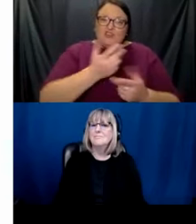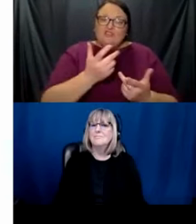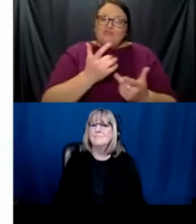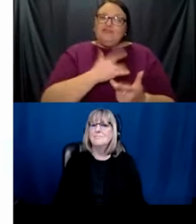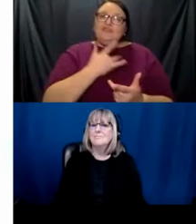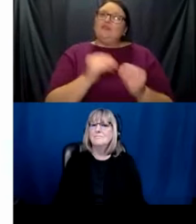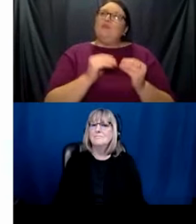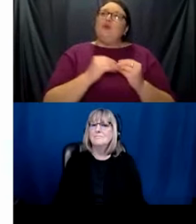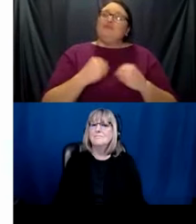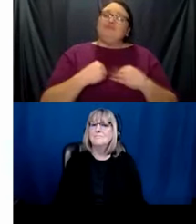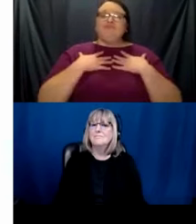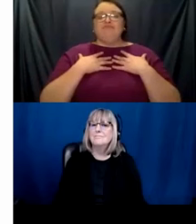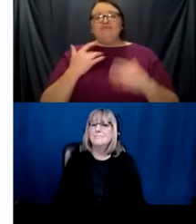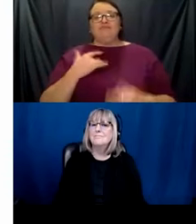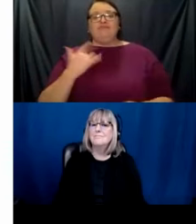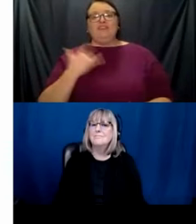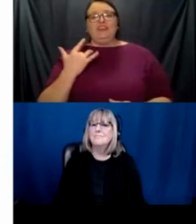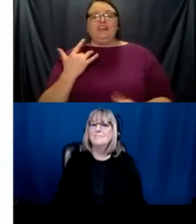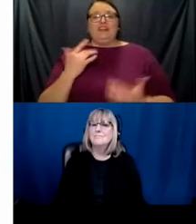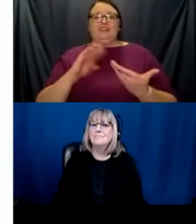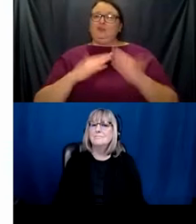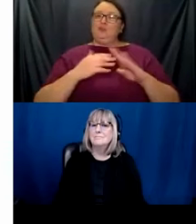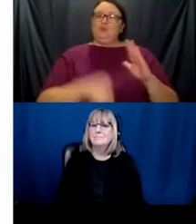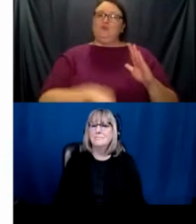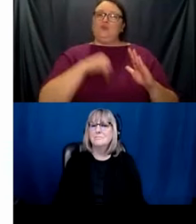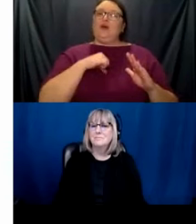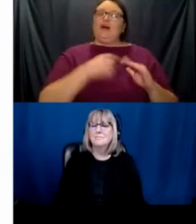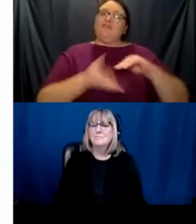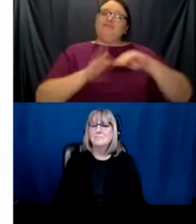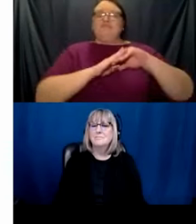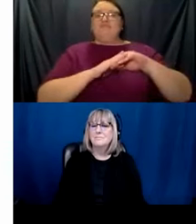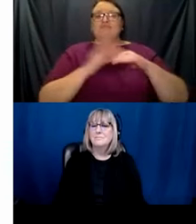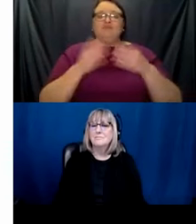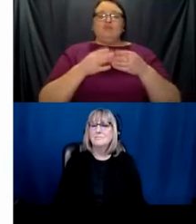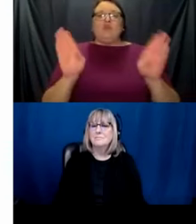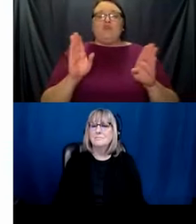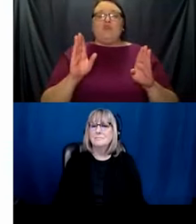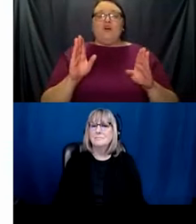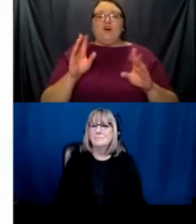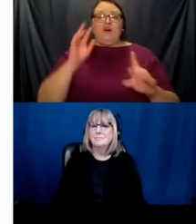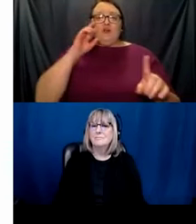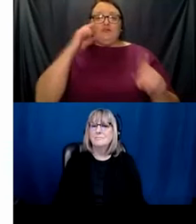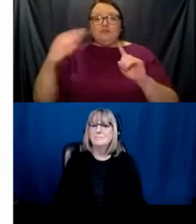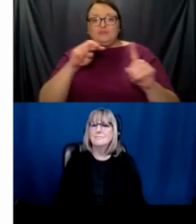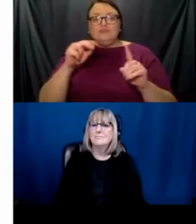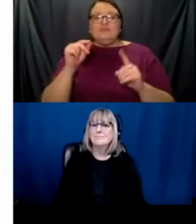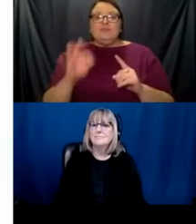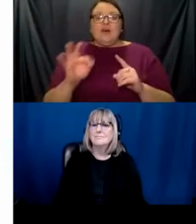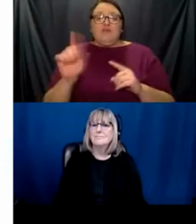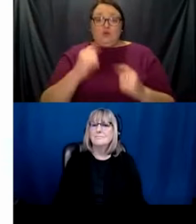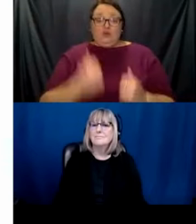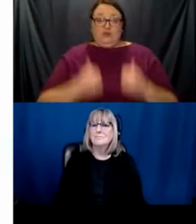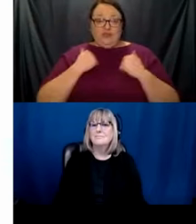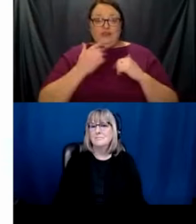spirits, it lifts your community pride and your overall. Todos saben que cuando podemos hacer cambios a